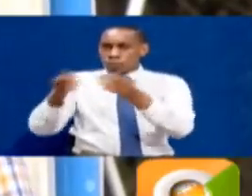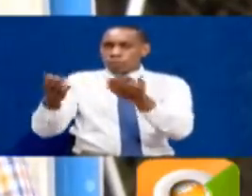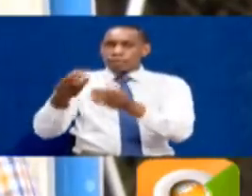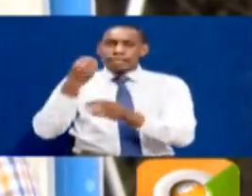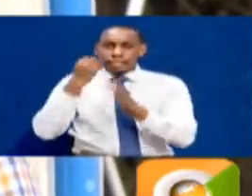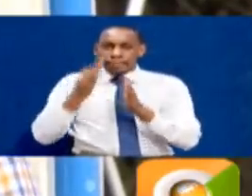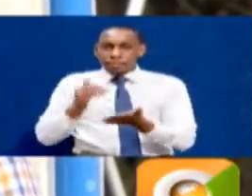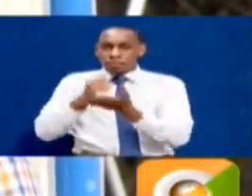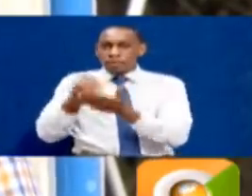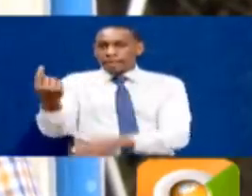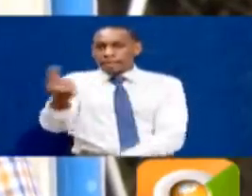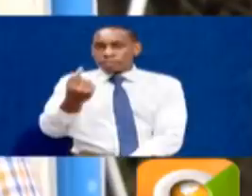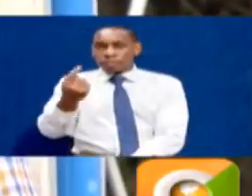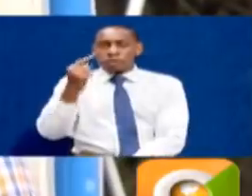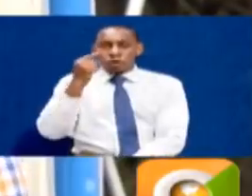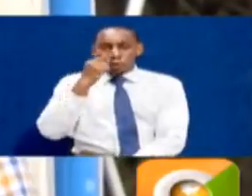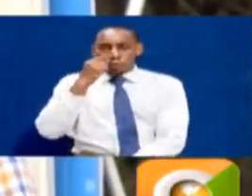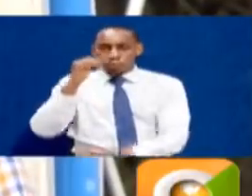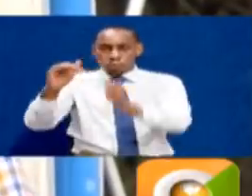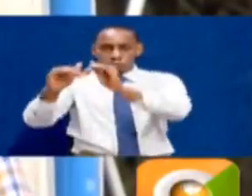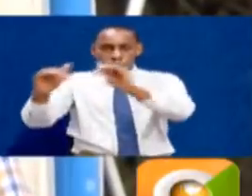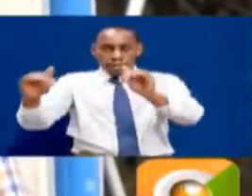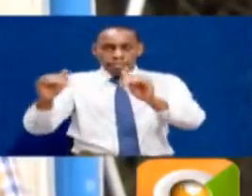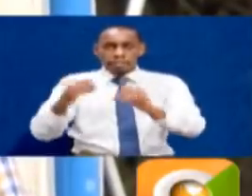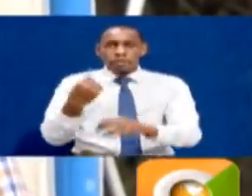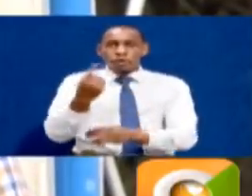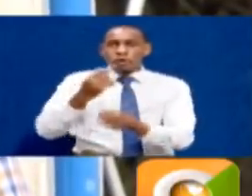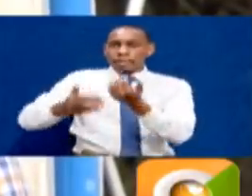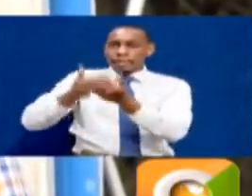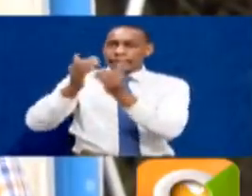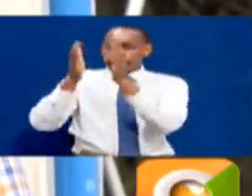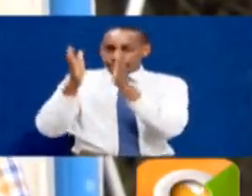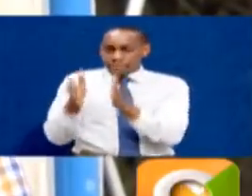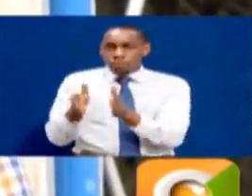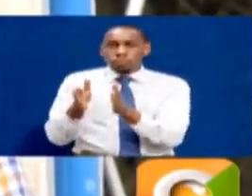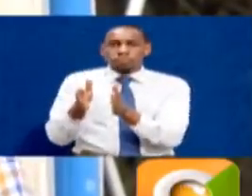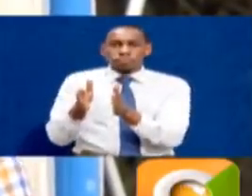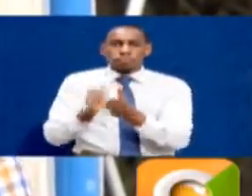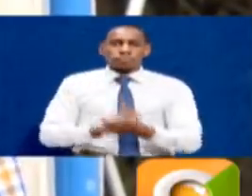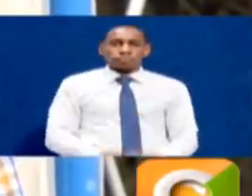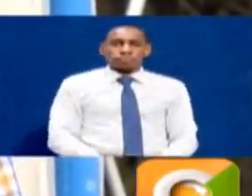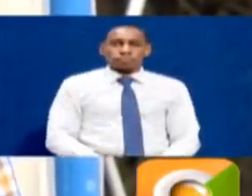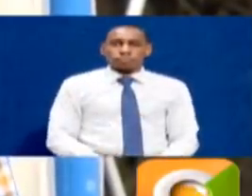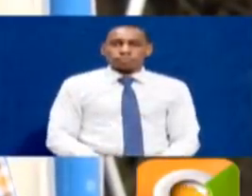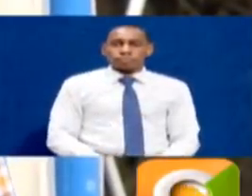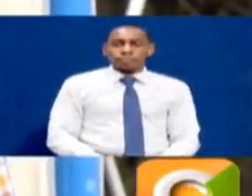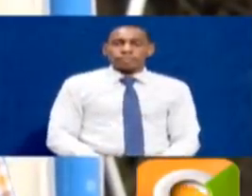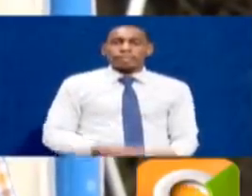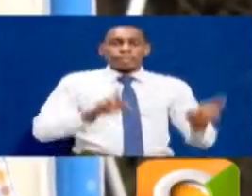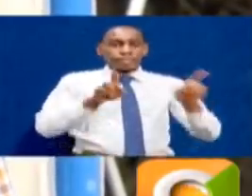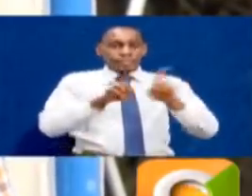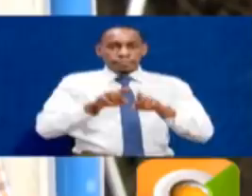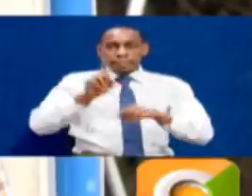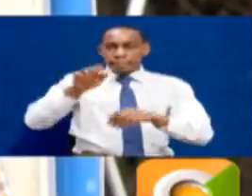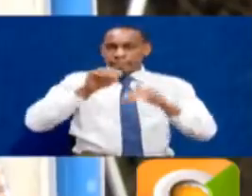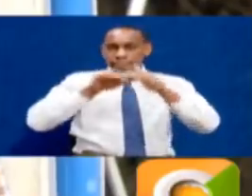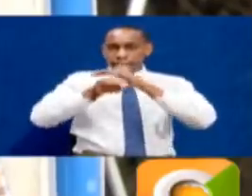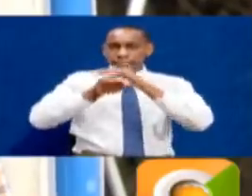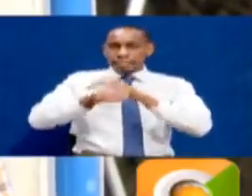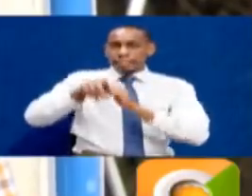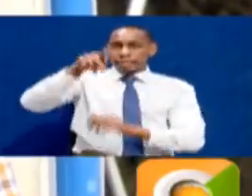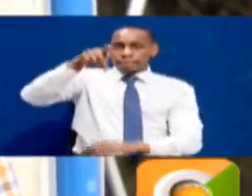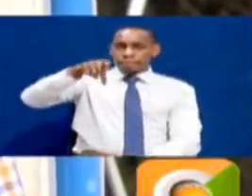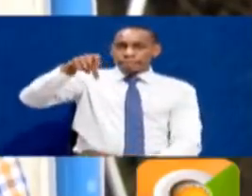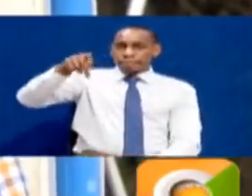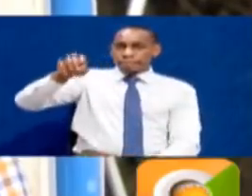the person is isolated or quarantined, except the caregiver. Then you must, of course, have access to